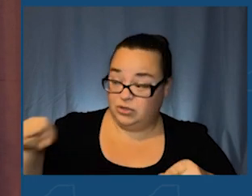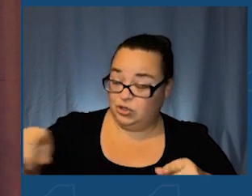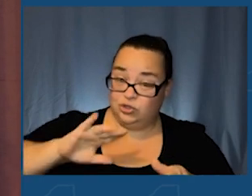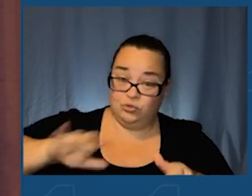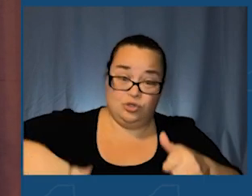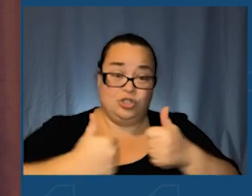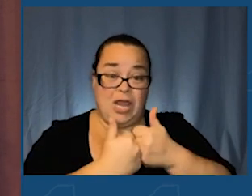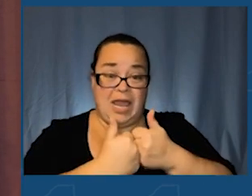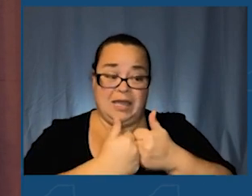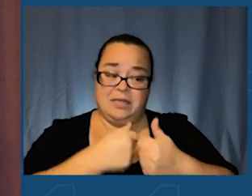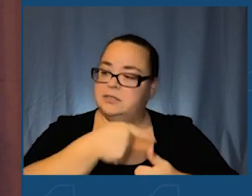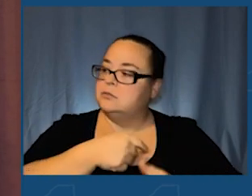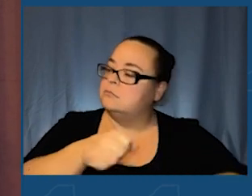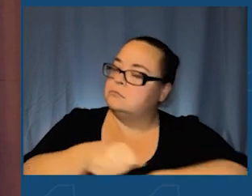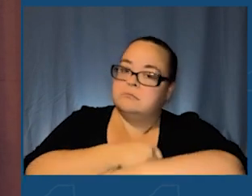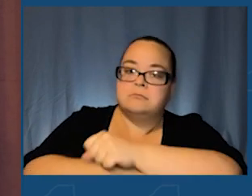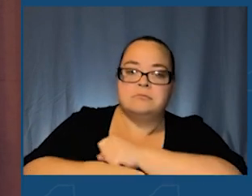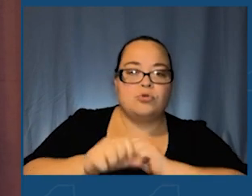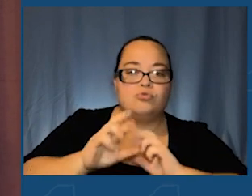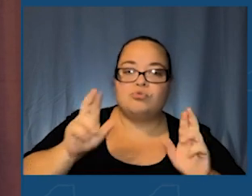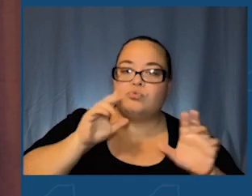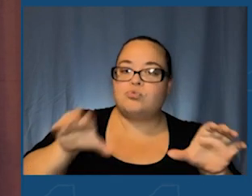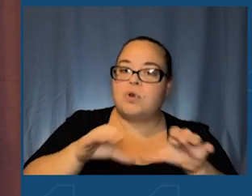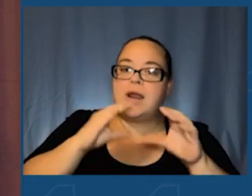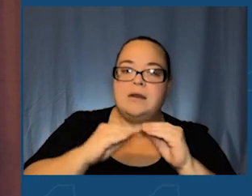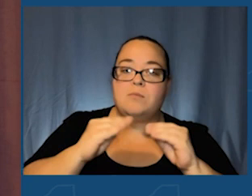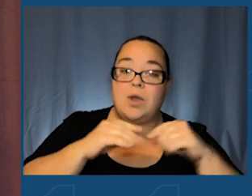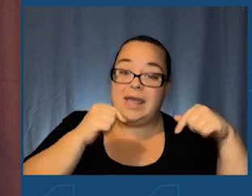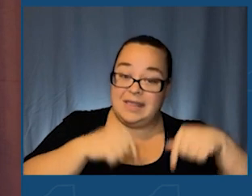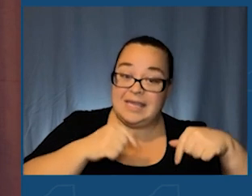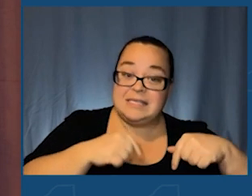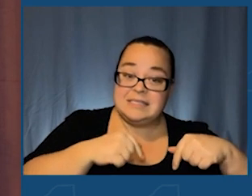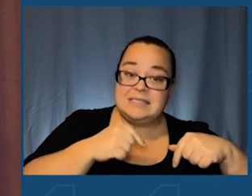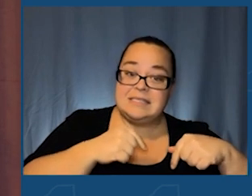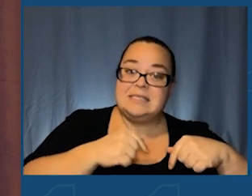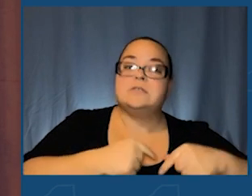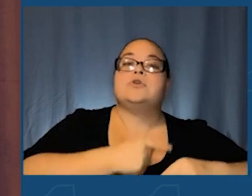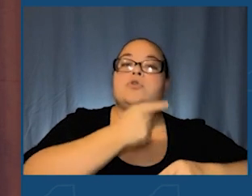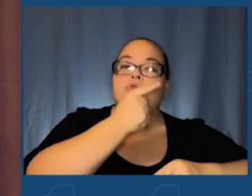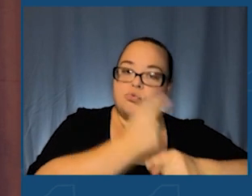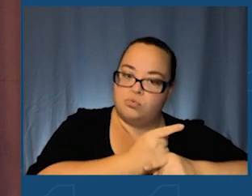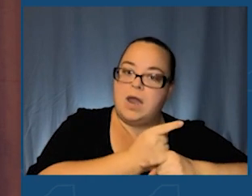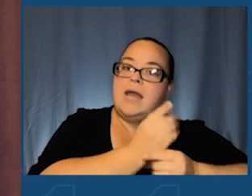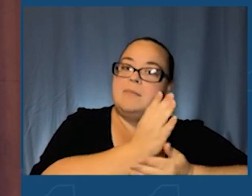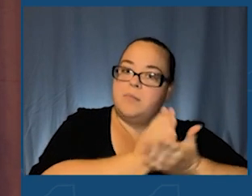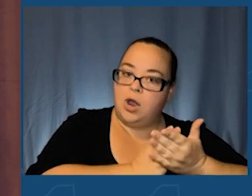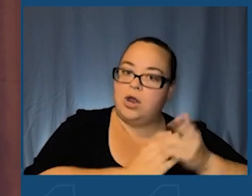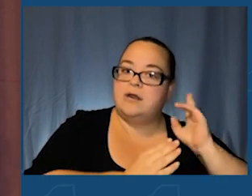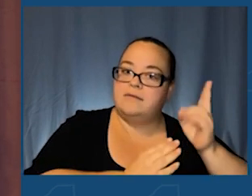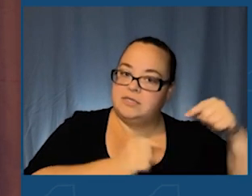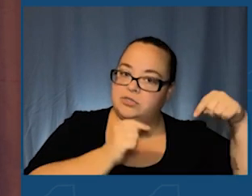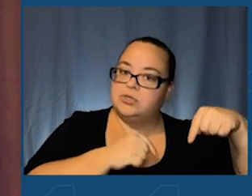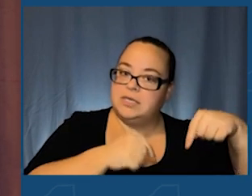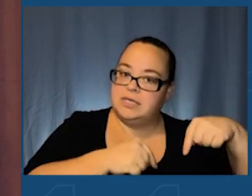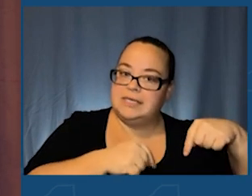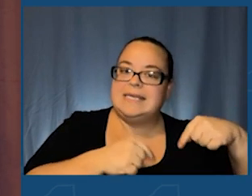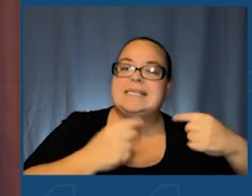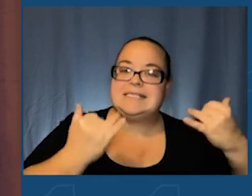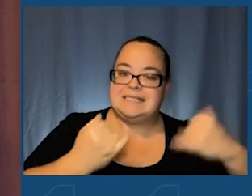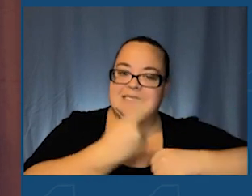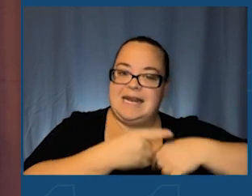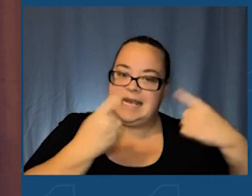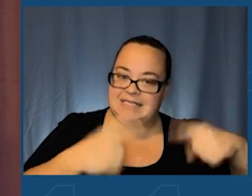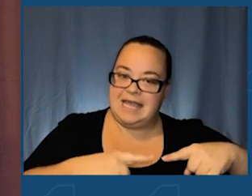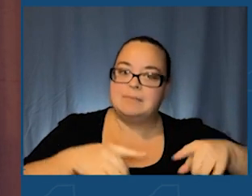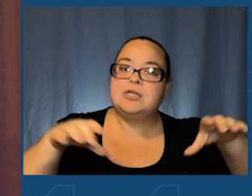more, because this is on the right side of history. This is what you're witnessing here today, doing the right thing,